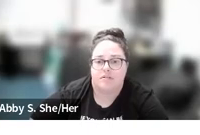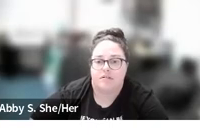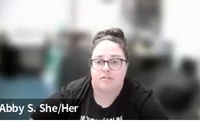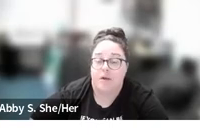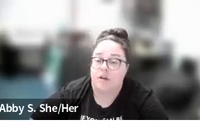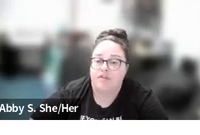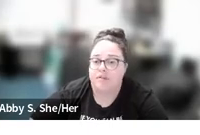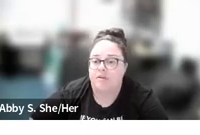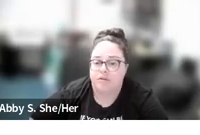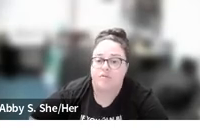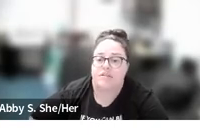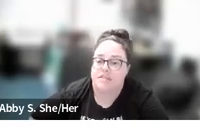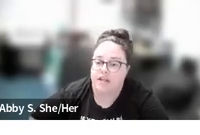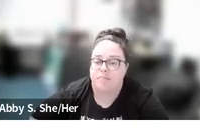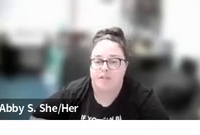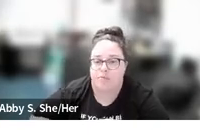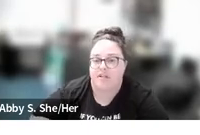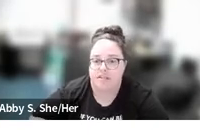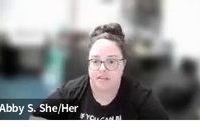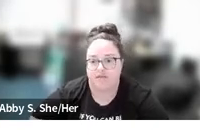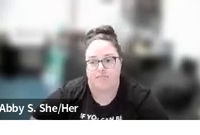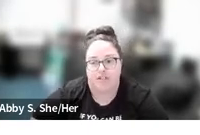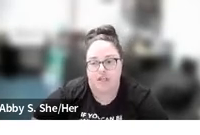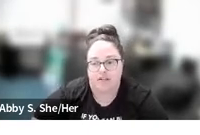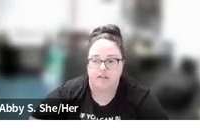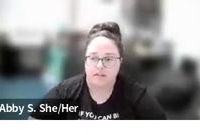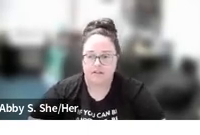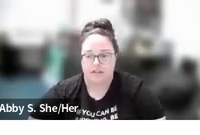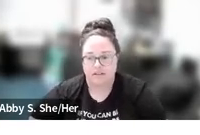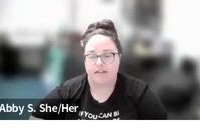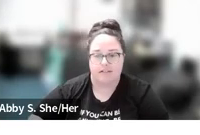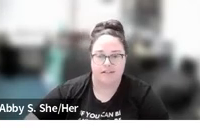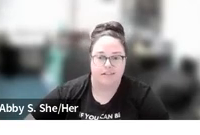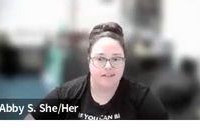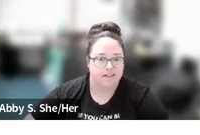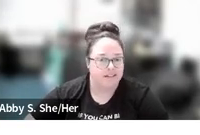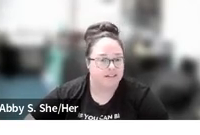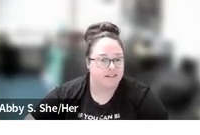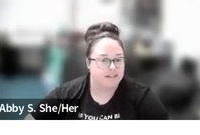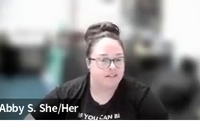used to, whatever email you used to sign up, that's where we're going to send the information.